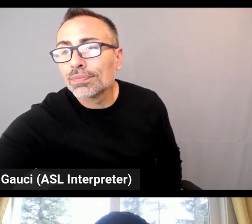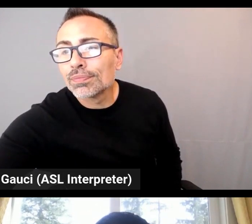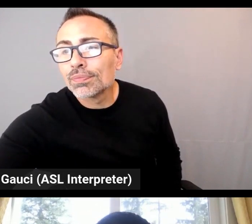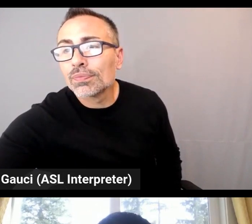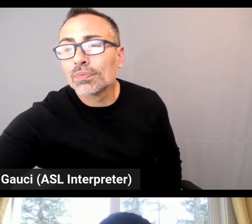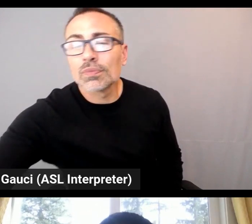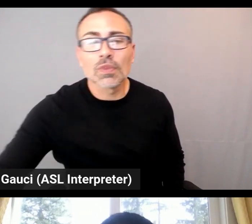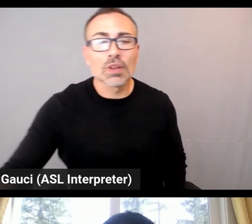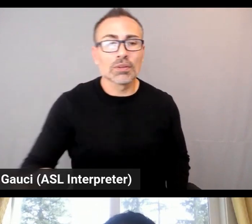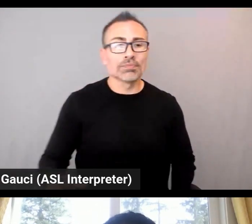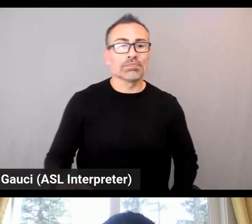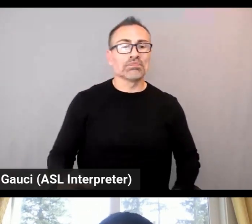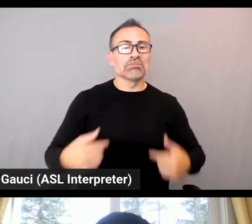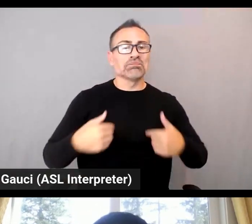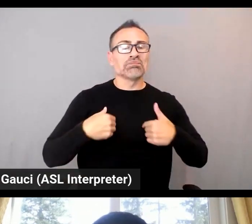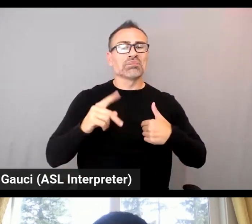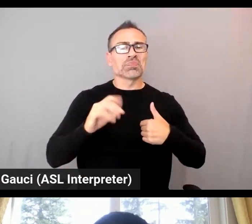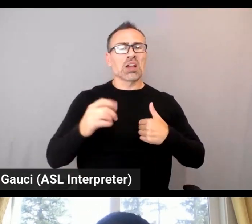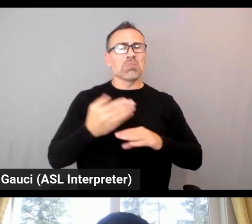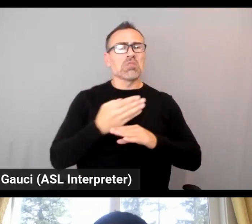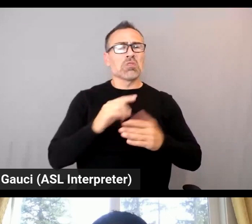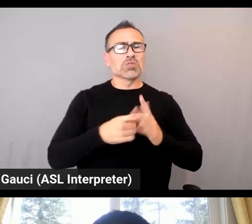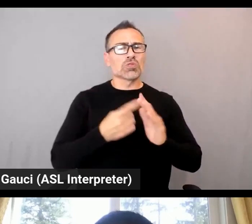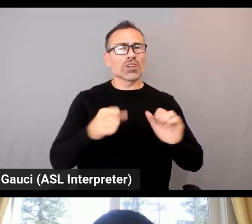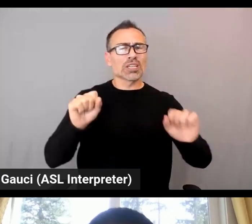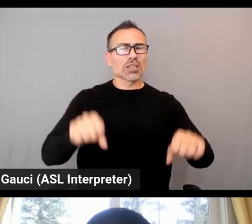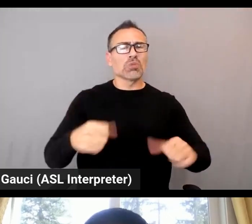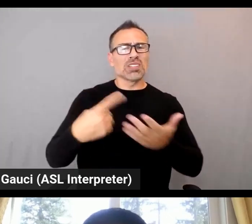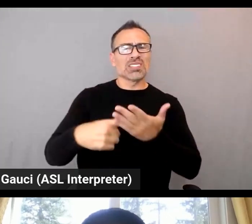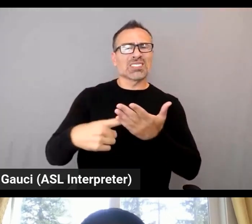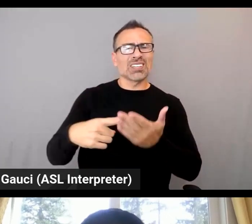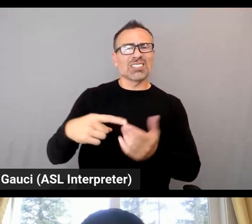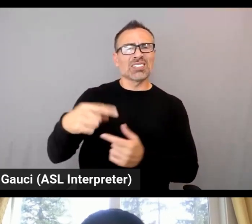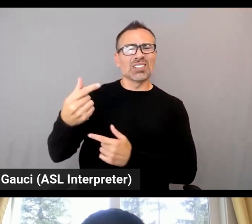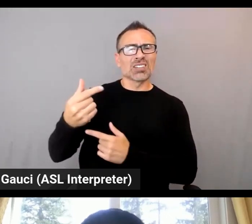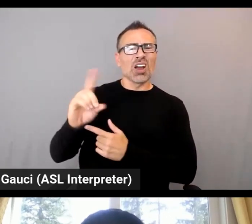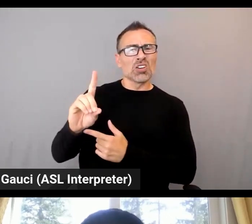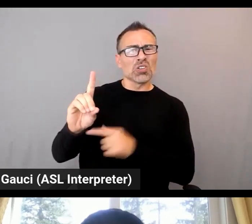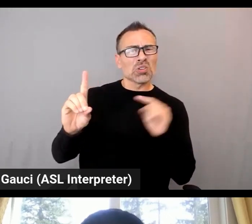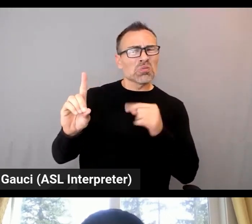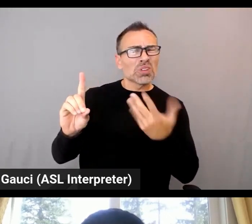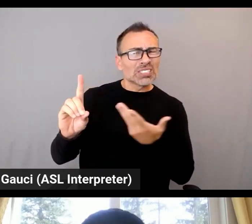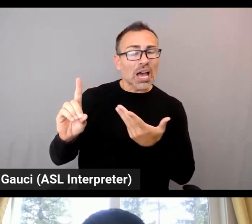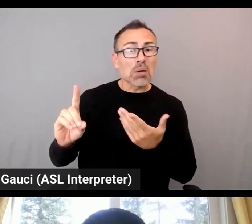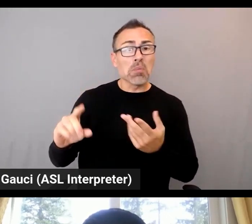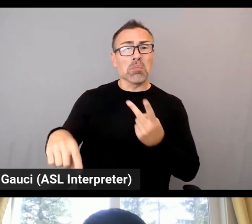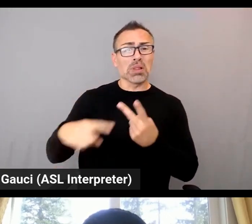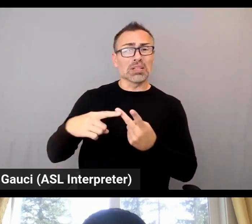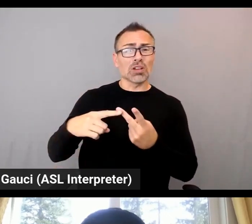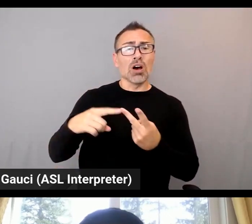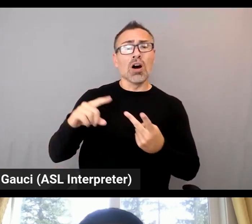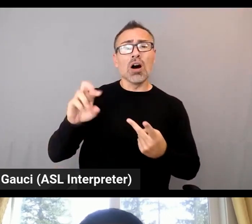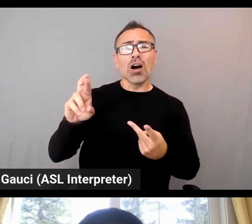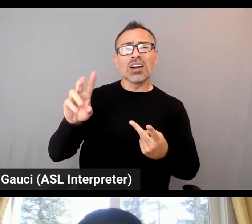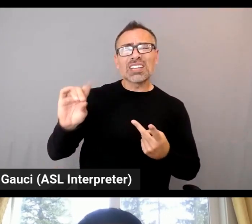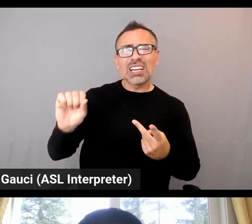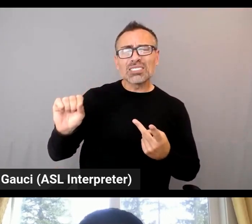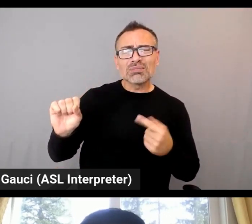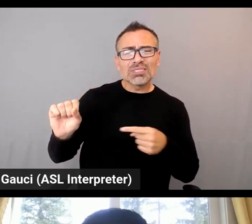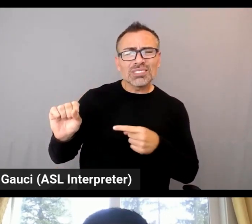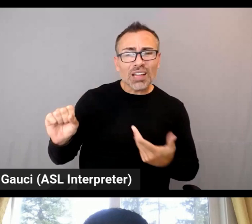RDS, can we talk about what GuardDuty is, and can we also talk about what RDS is? Sure,